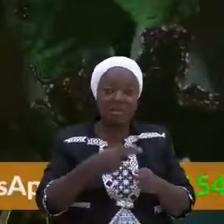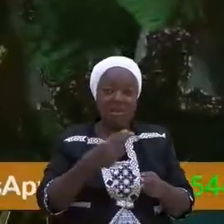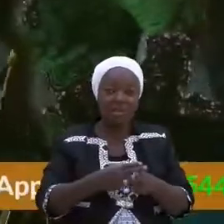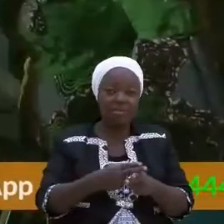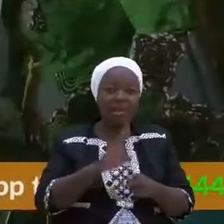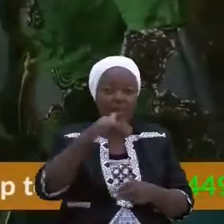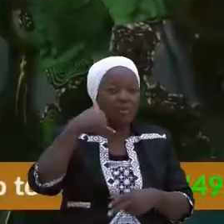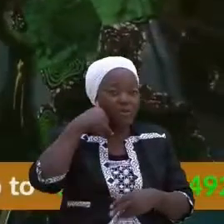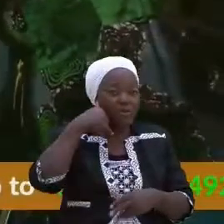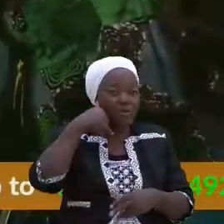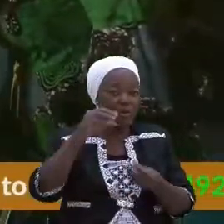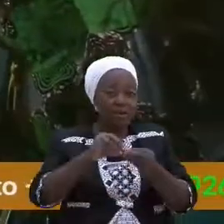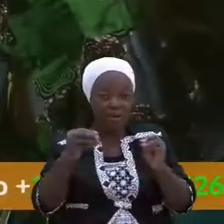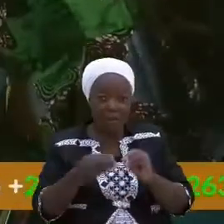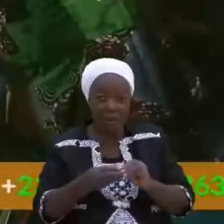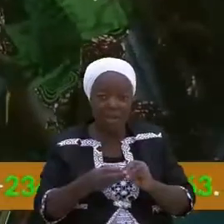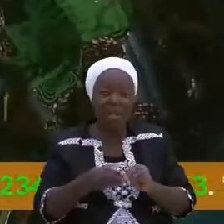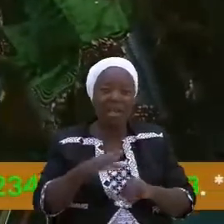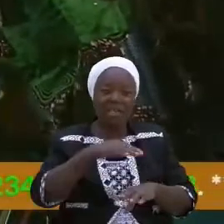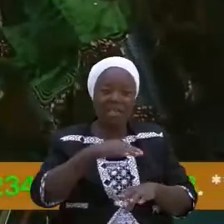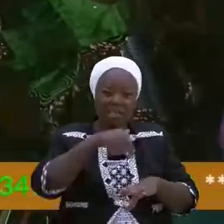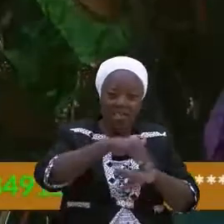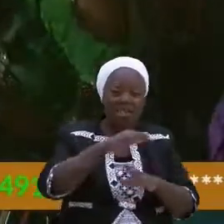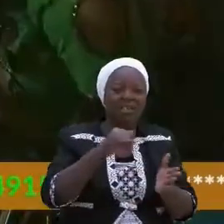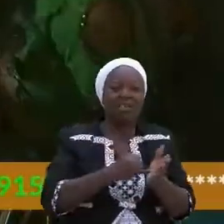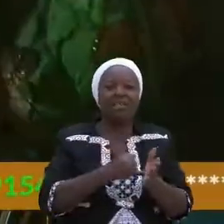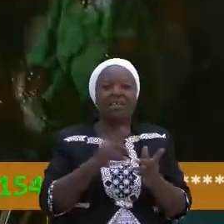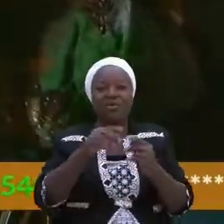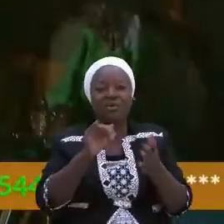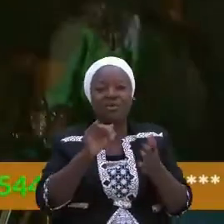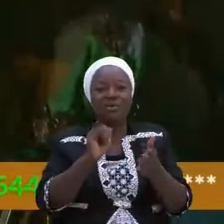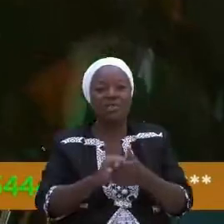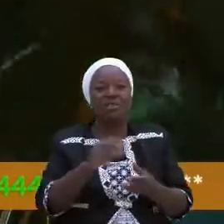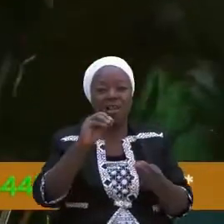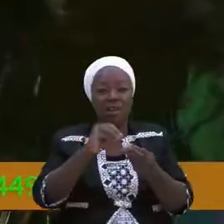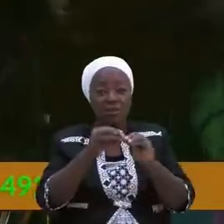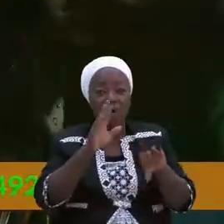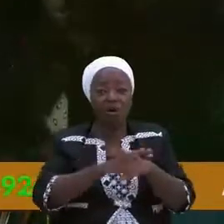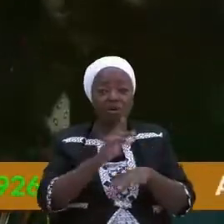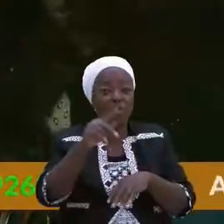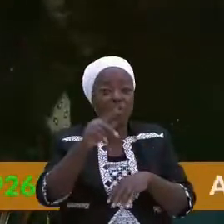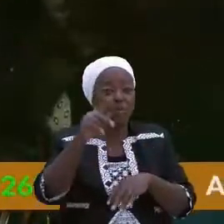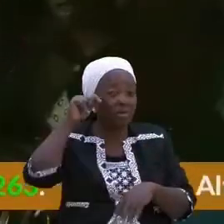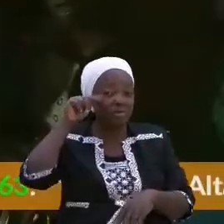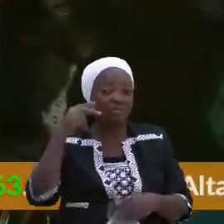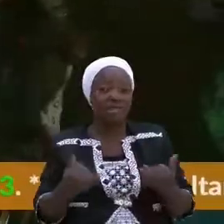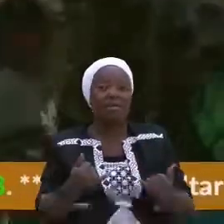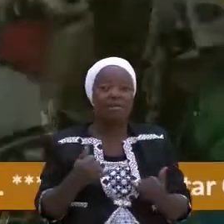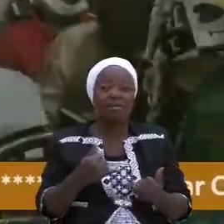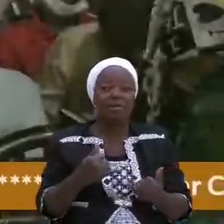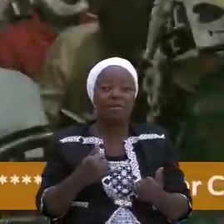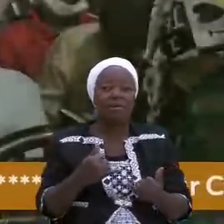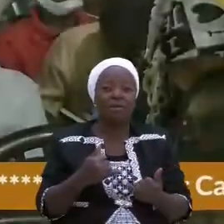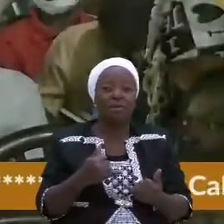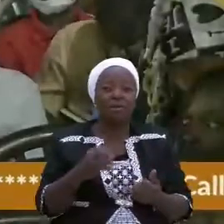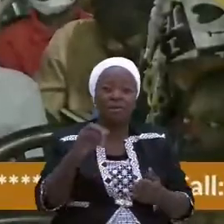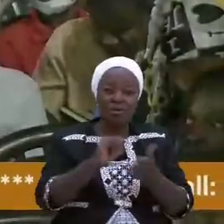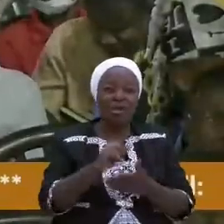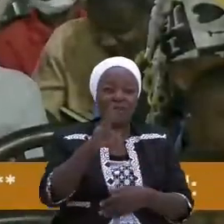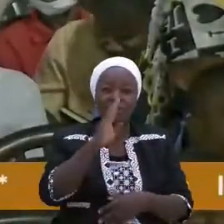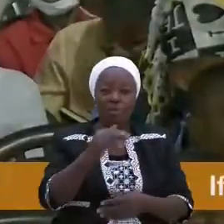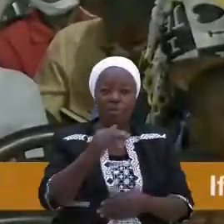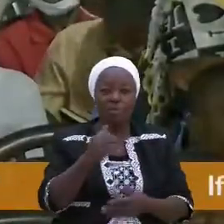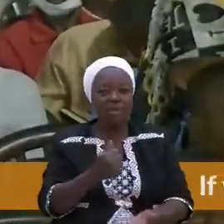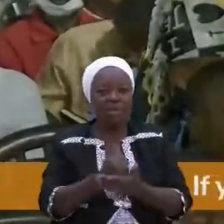the reign of miracles and the manifestation of the power of god is about to come now